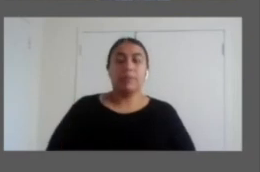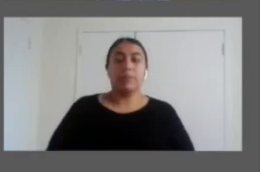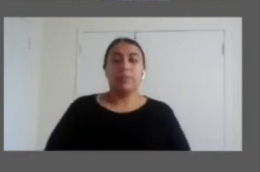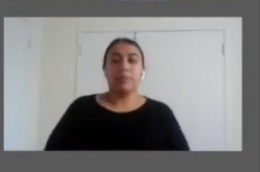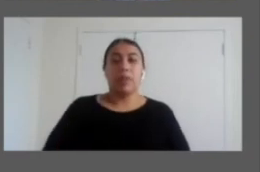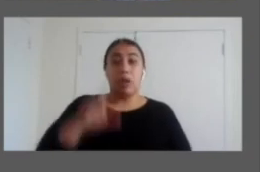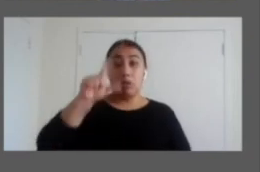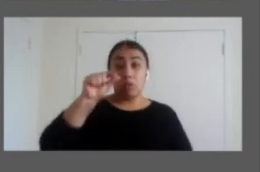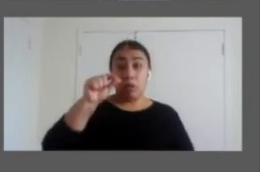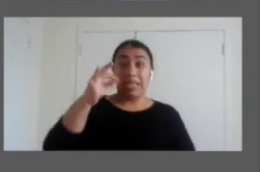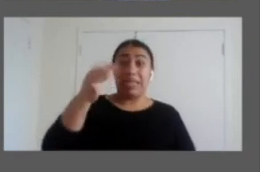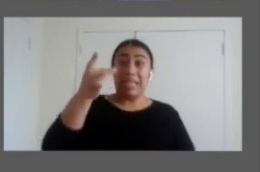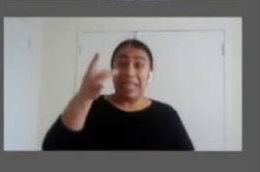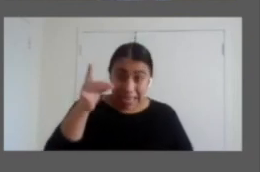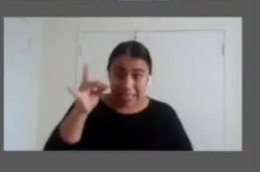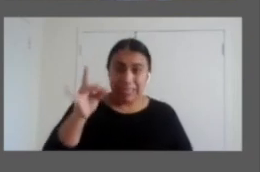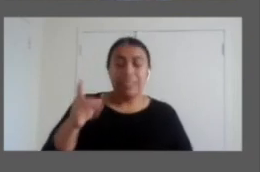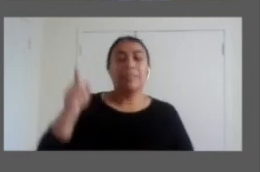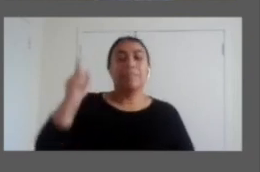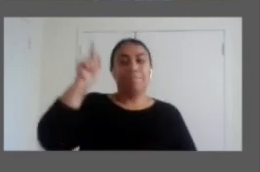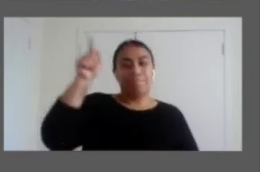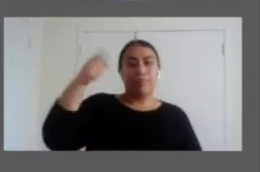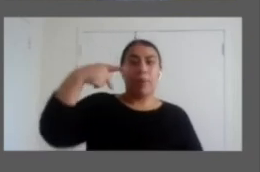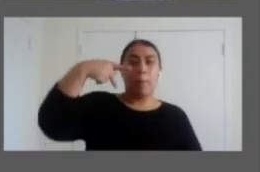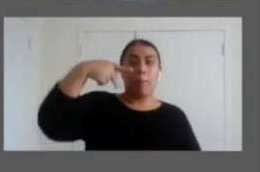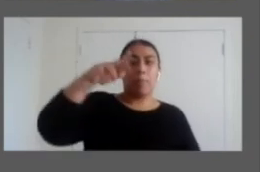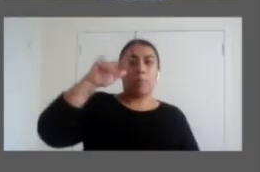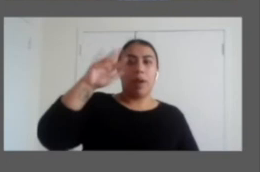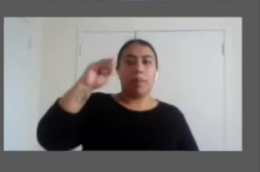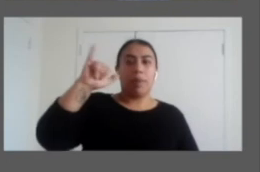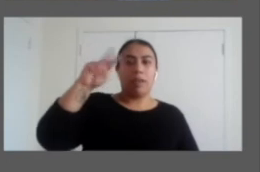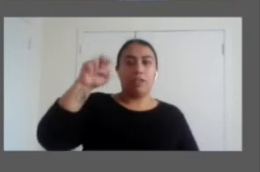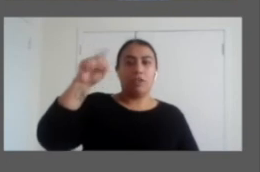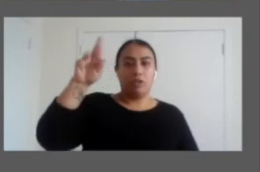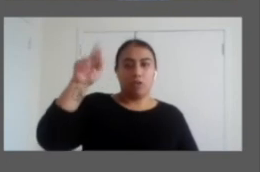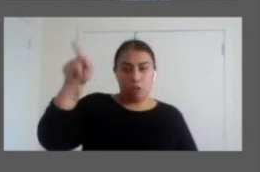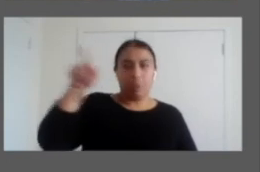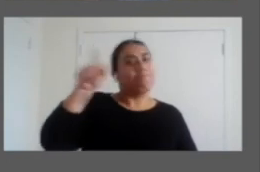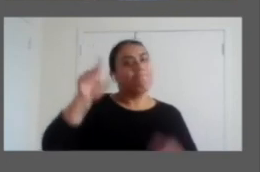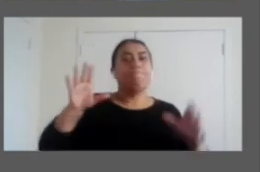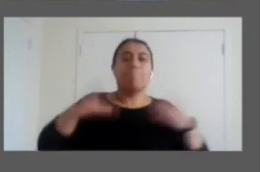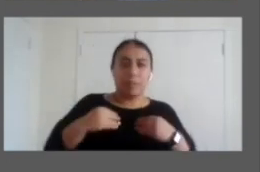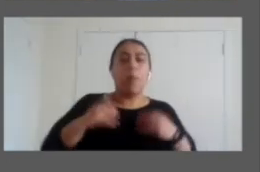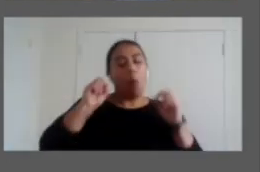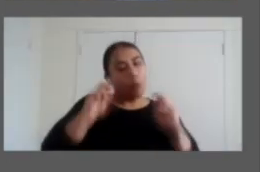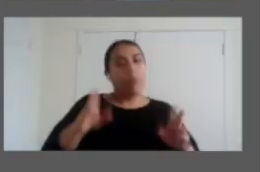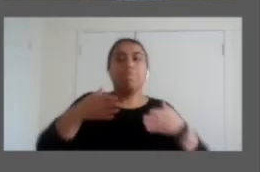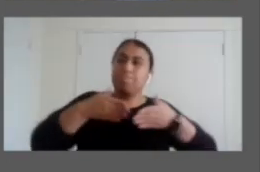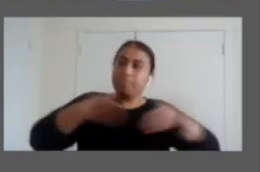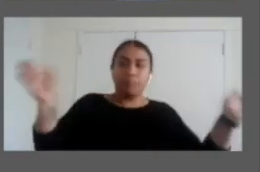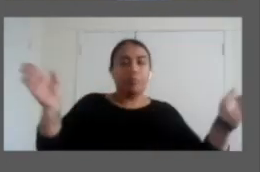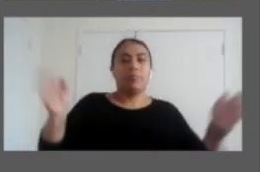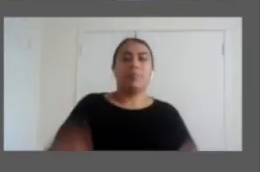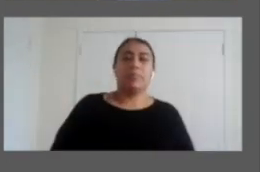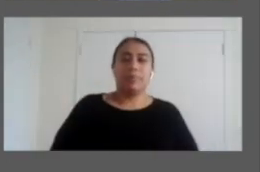change how medical cannabis was prescribed, but it allowed for easier access and helped to ease the mind of many who were concerned about